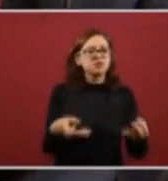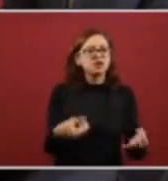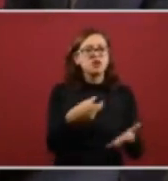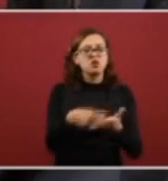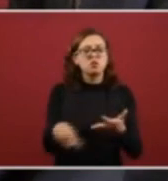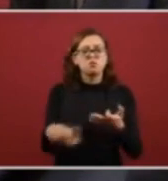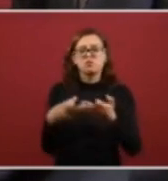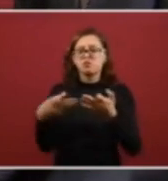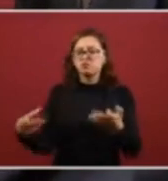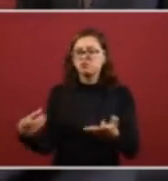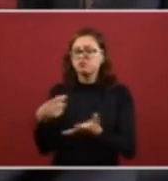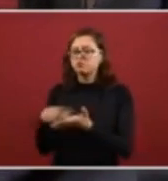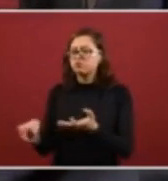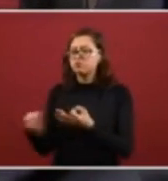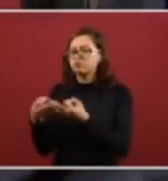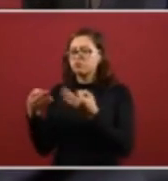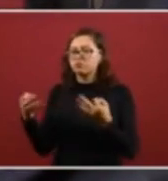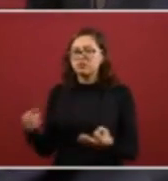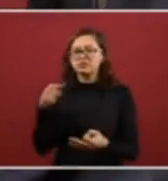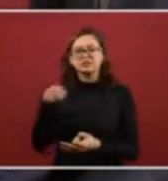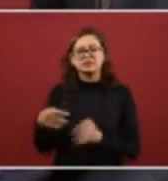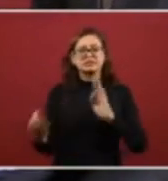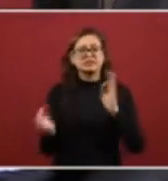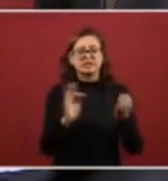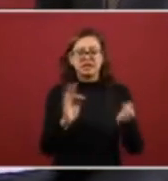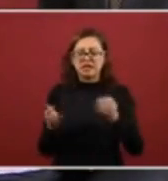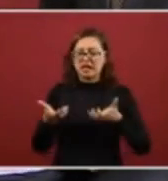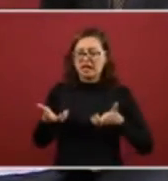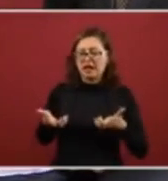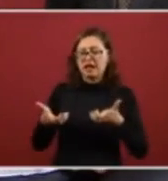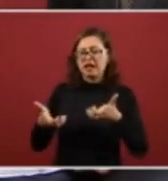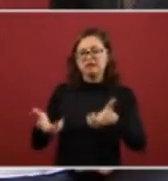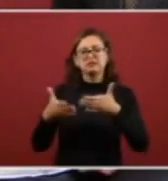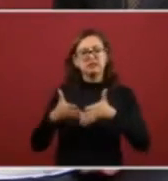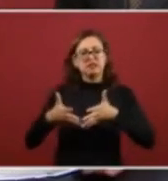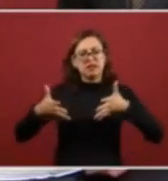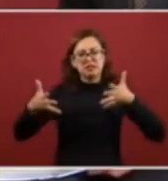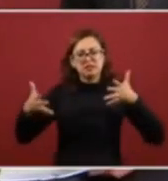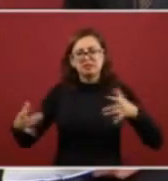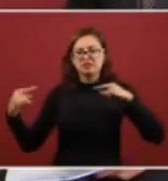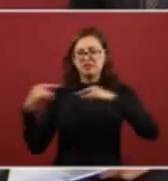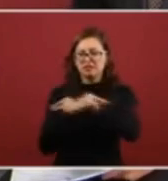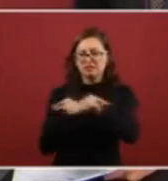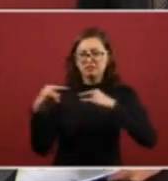buying land where they were going to be putting the avenues.